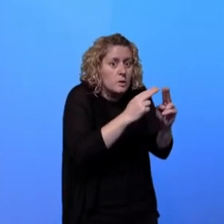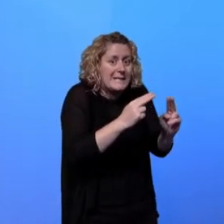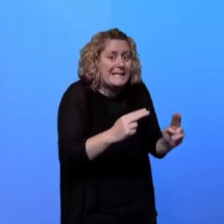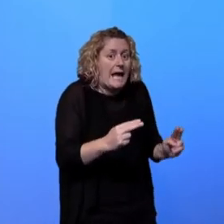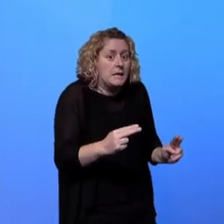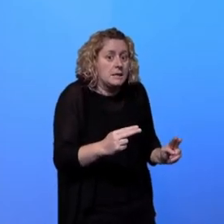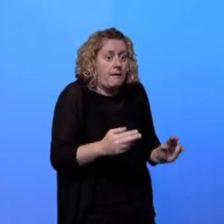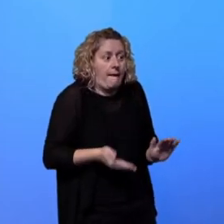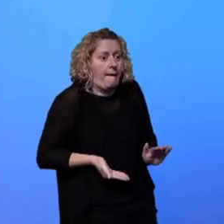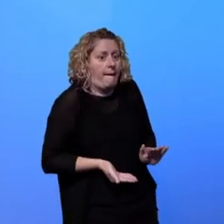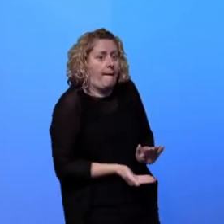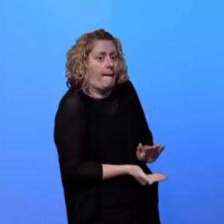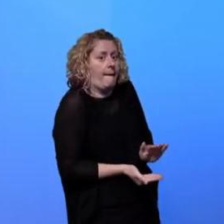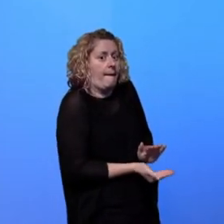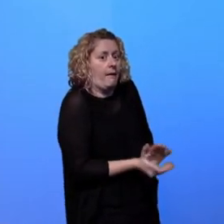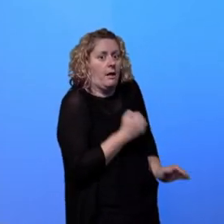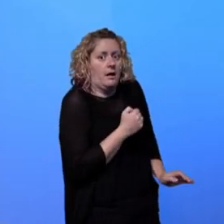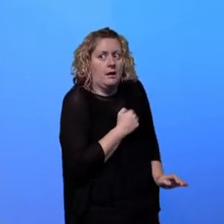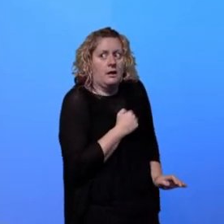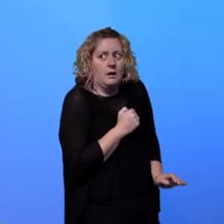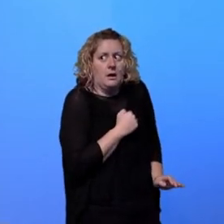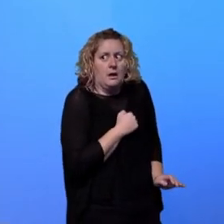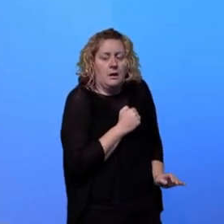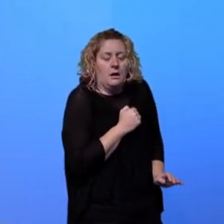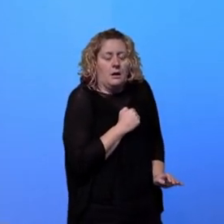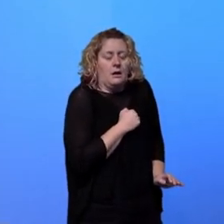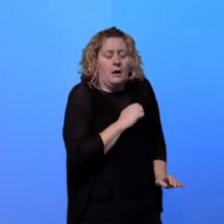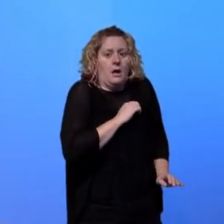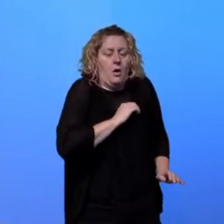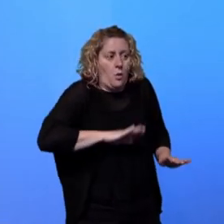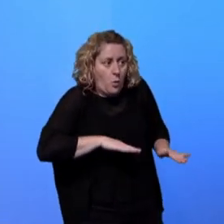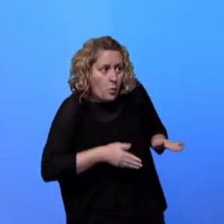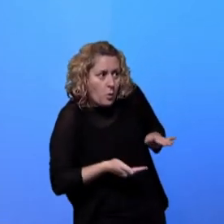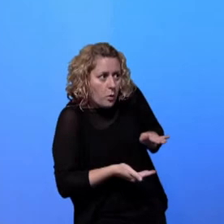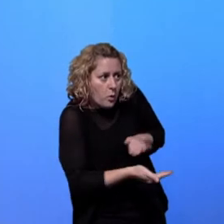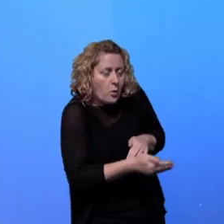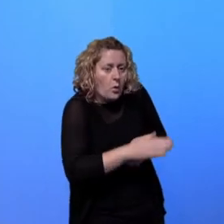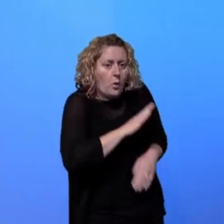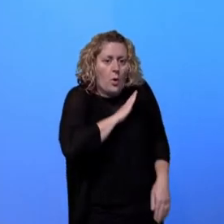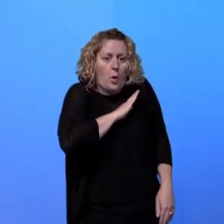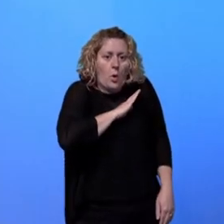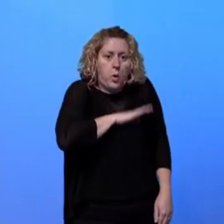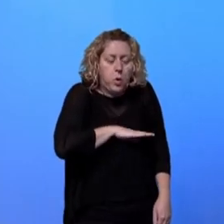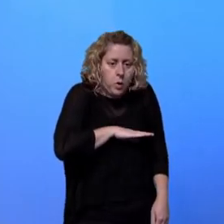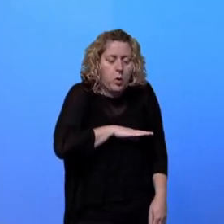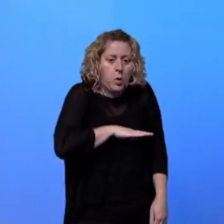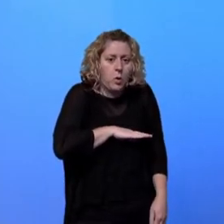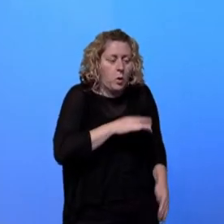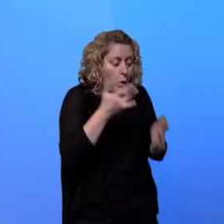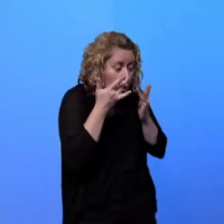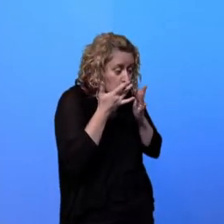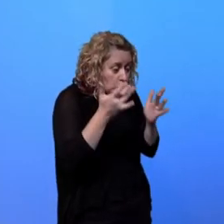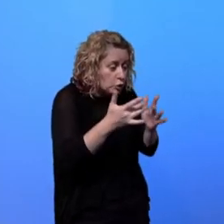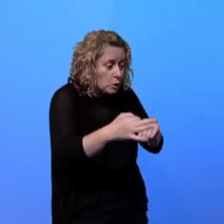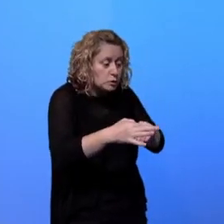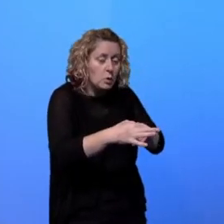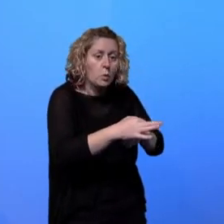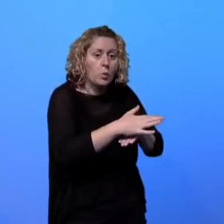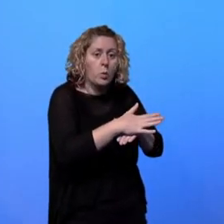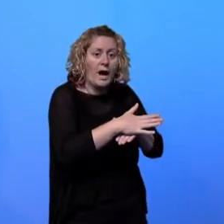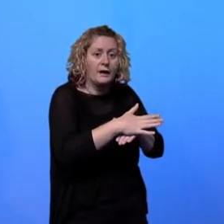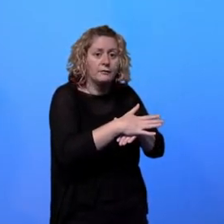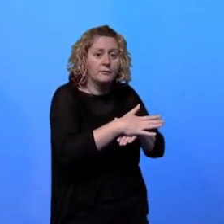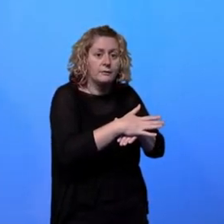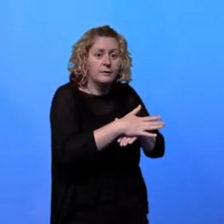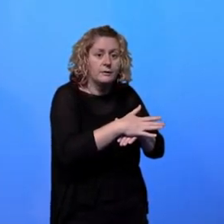treasure, and his heart pounding and sighing with relief. He gets in the tent and he shows his wife the gold and the silver, and they know